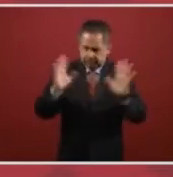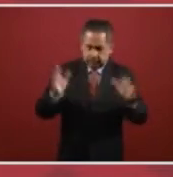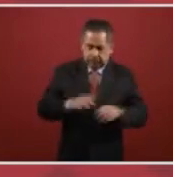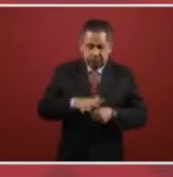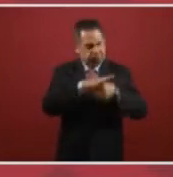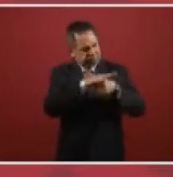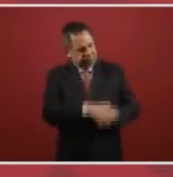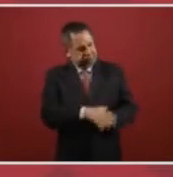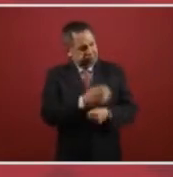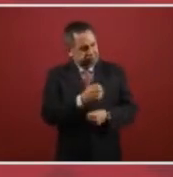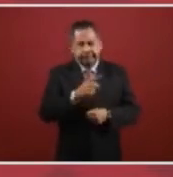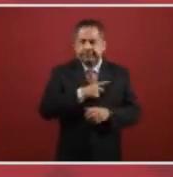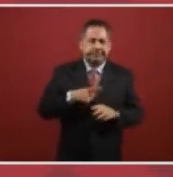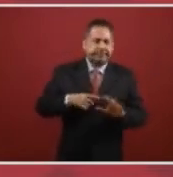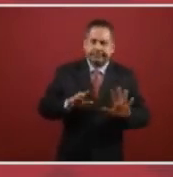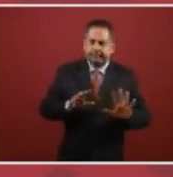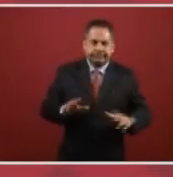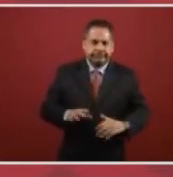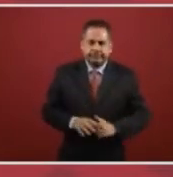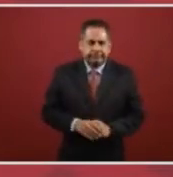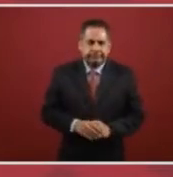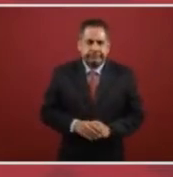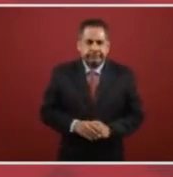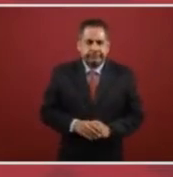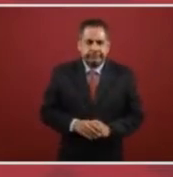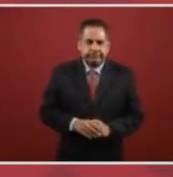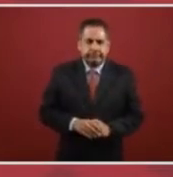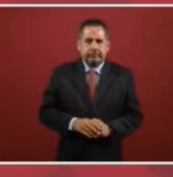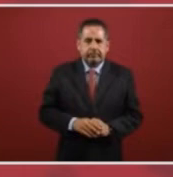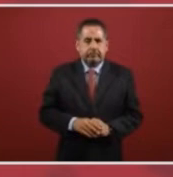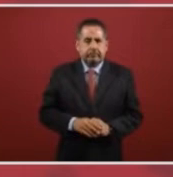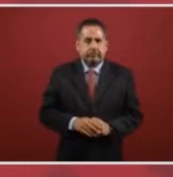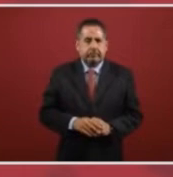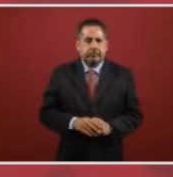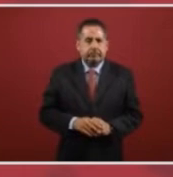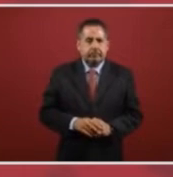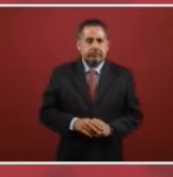using the rights, and nothing by force.